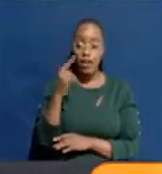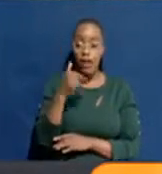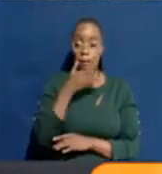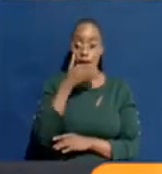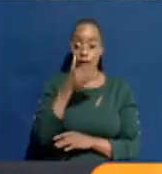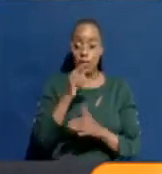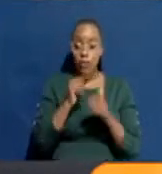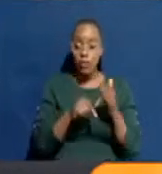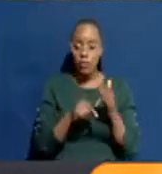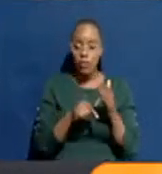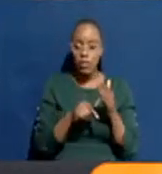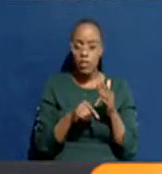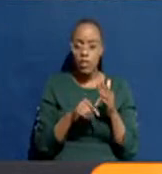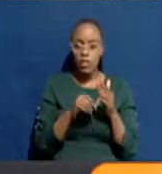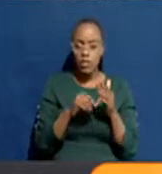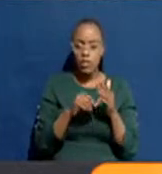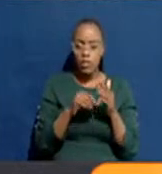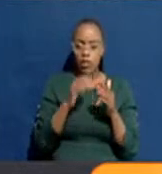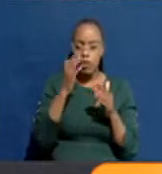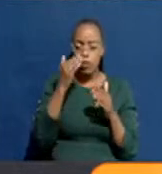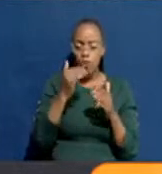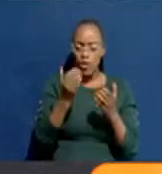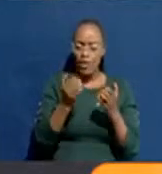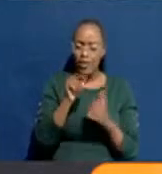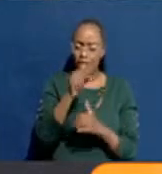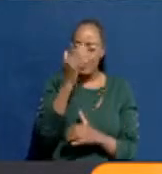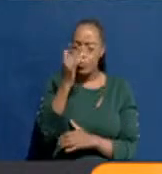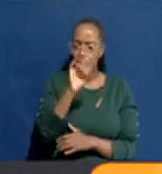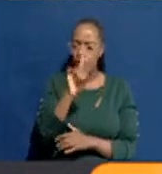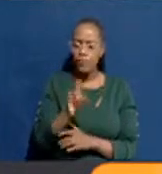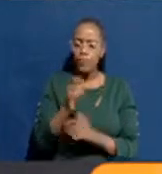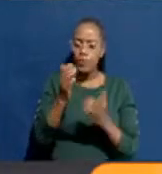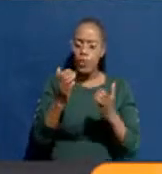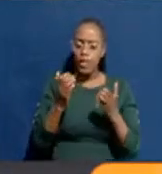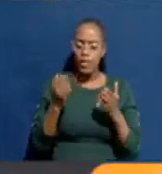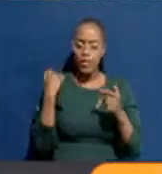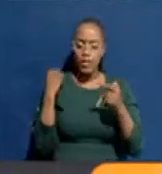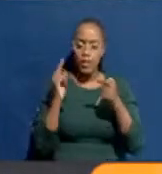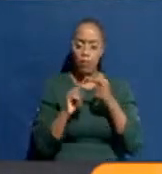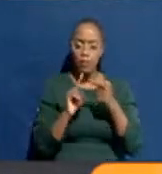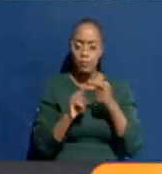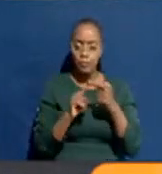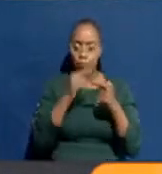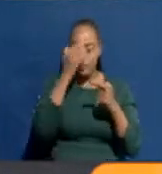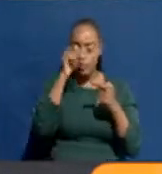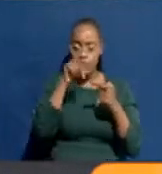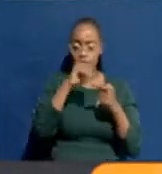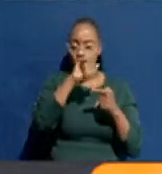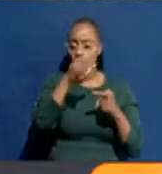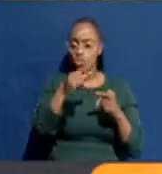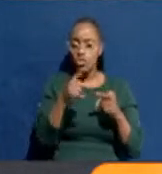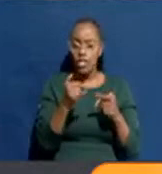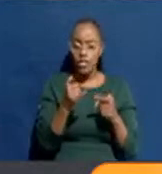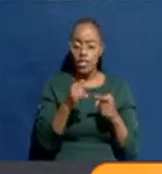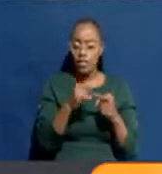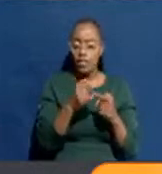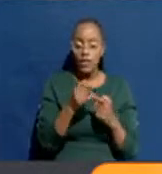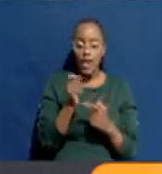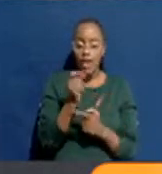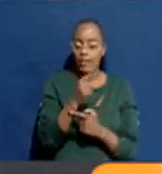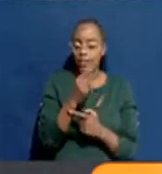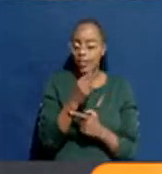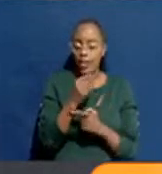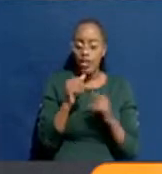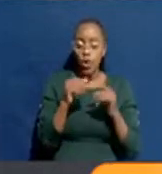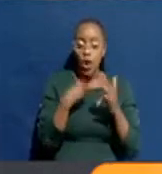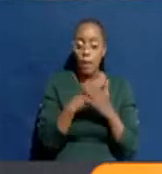answer is, we need it. Why do we need it? We need it, number one, because it's not just purely an income issue